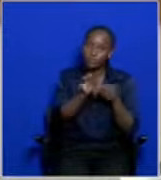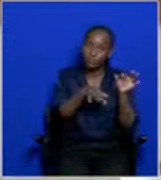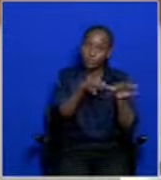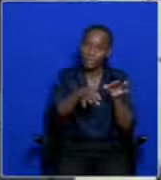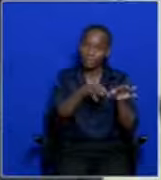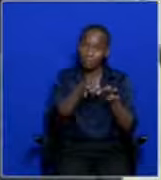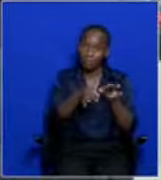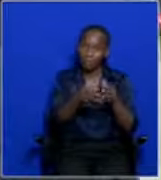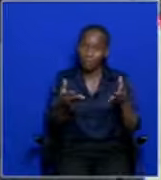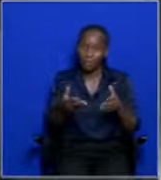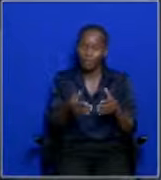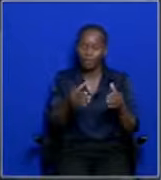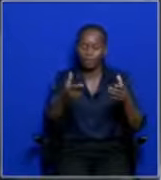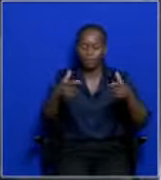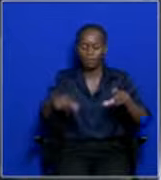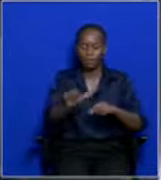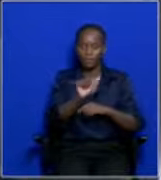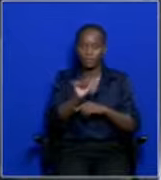you confirm?